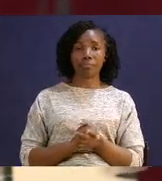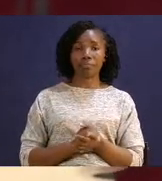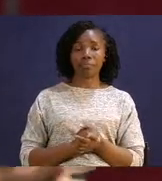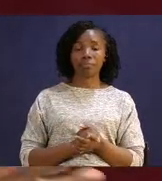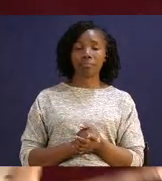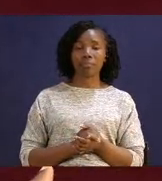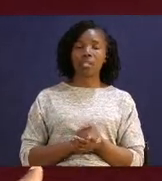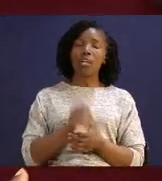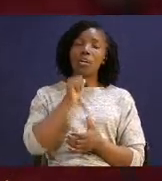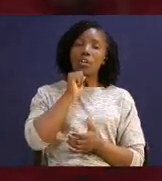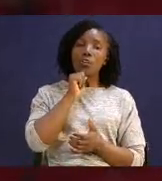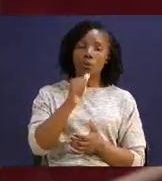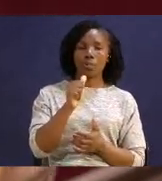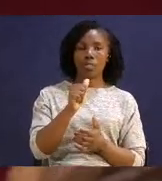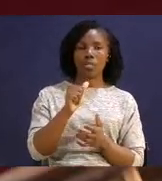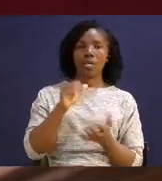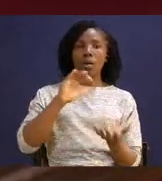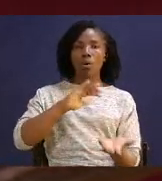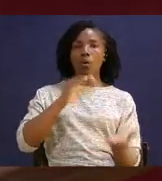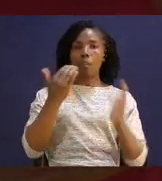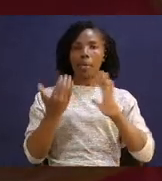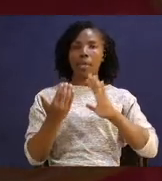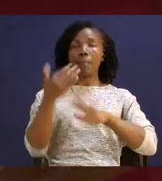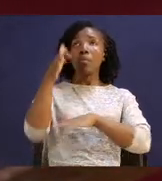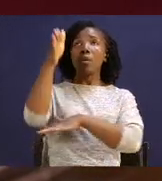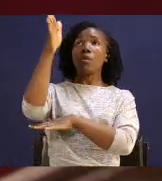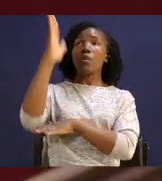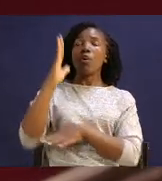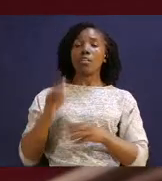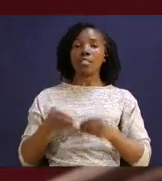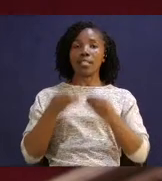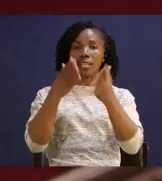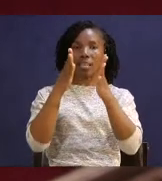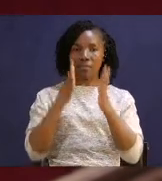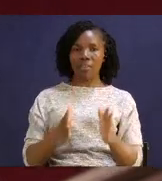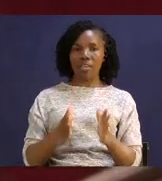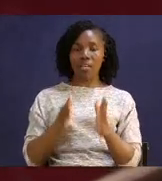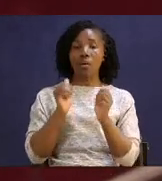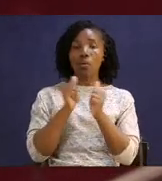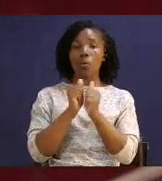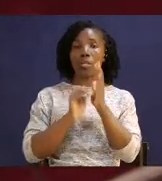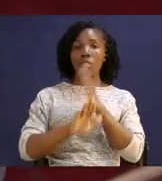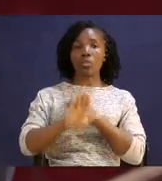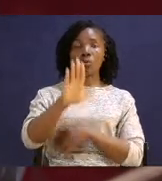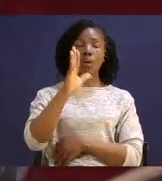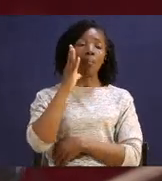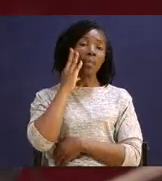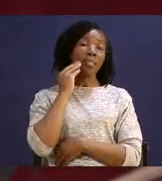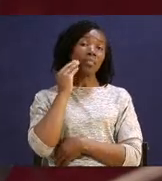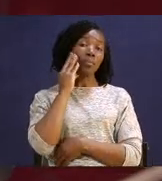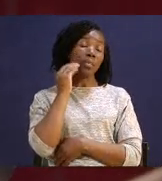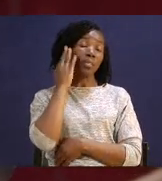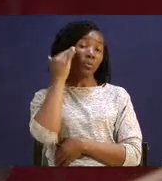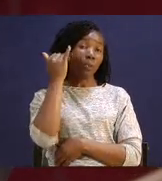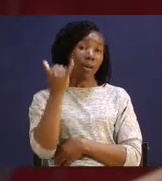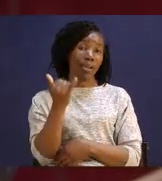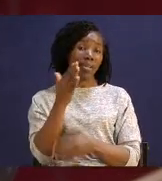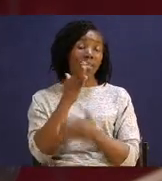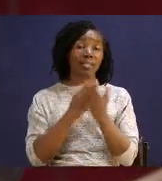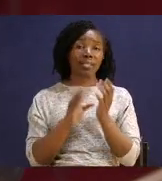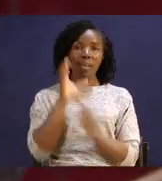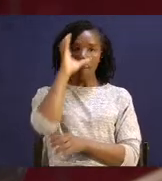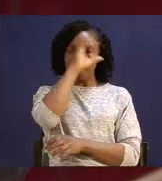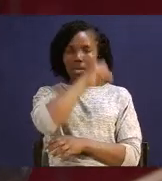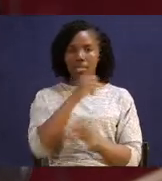So don't compare God's generosity with your experience, because some of us do not have an experience